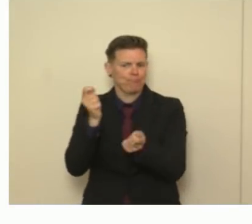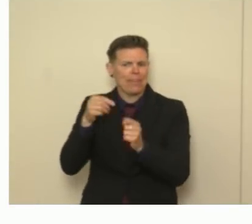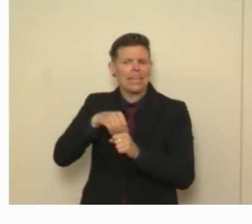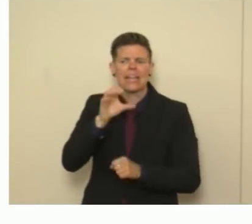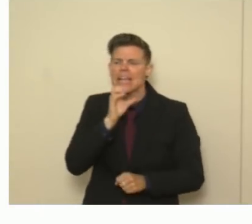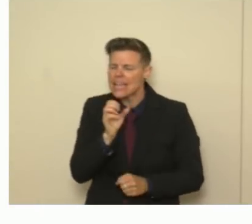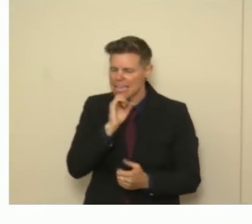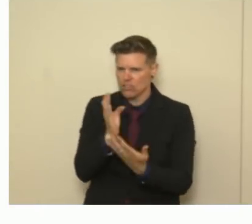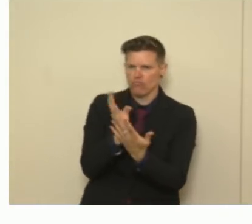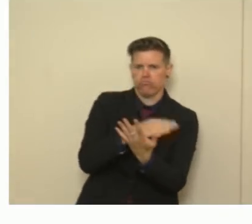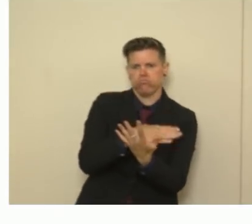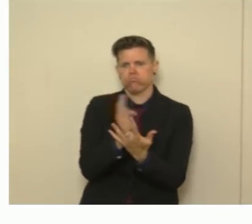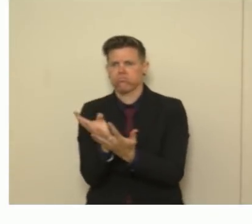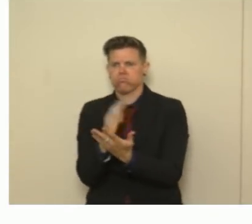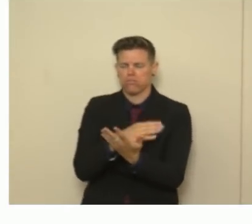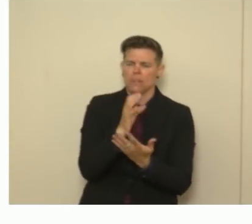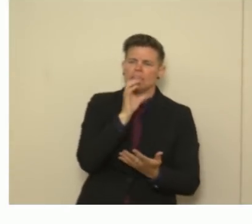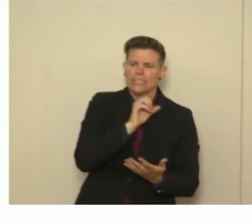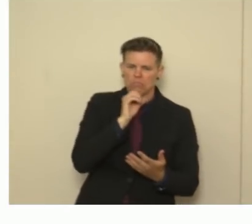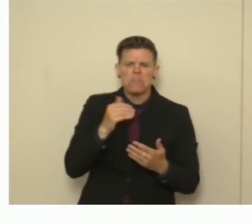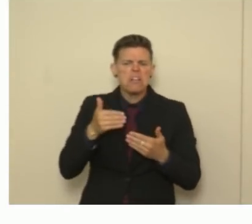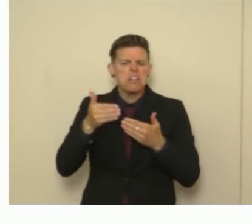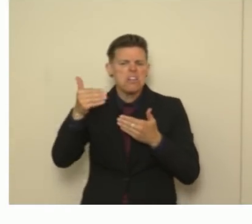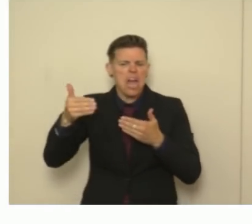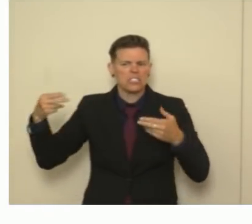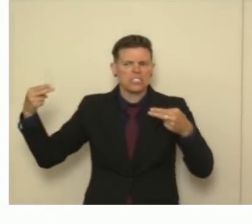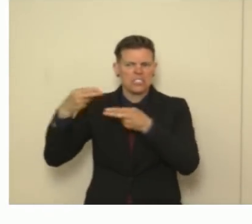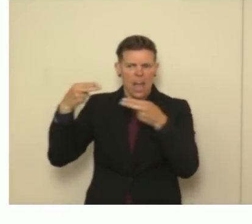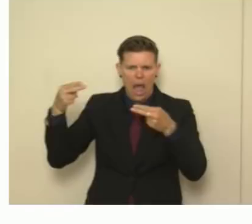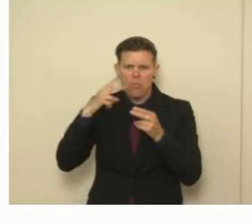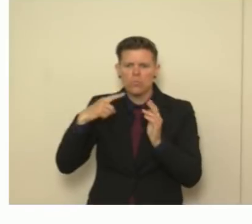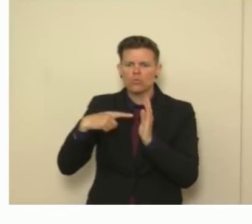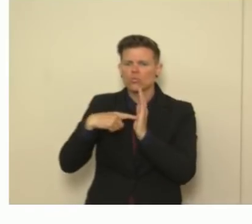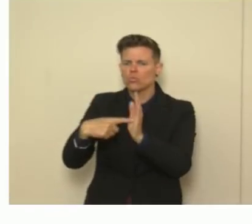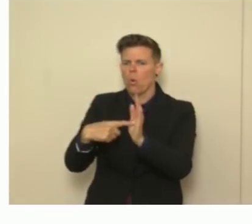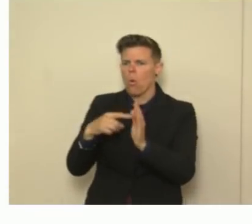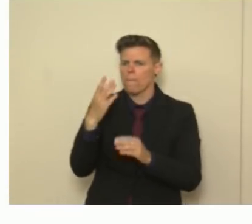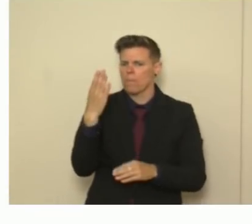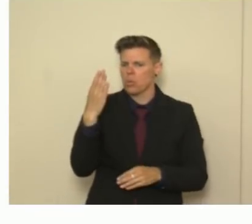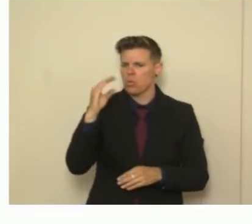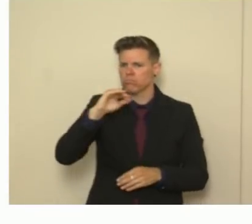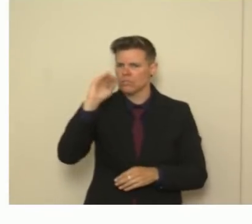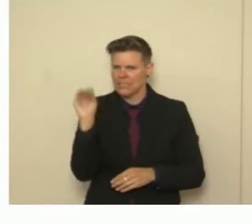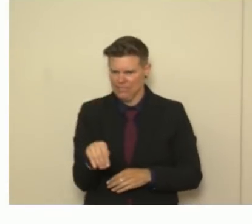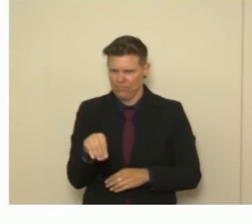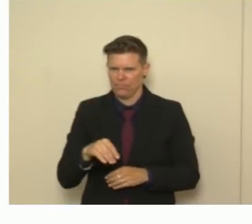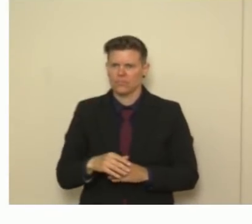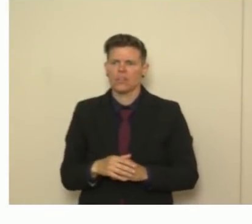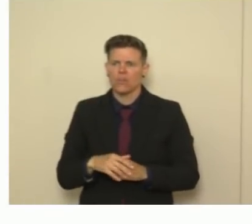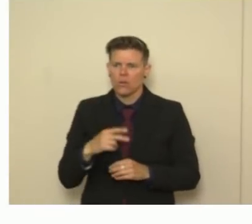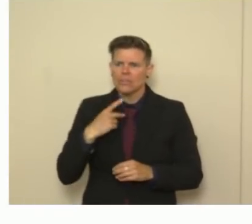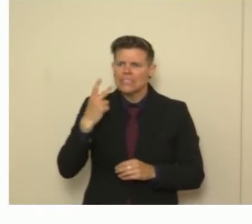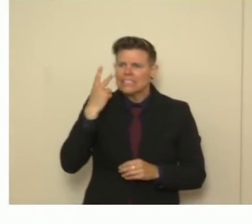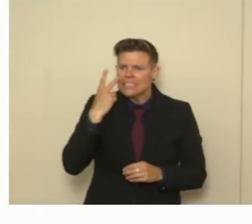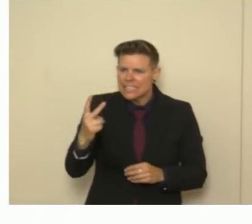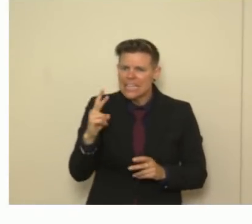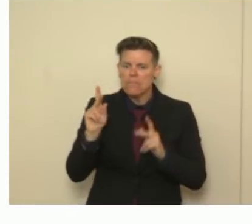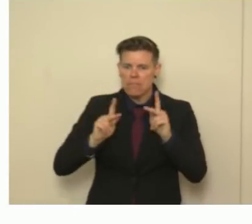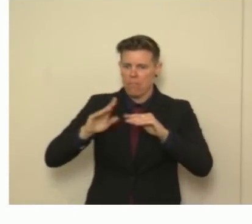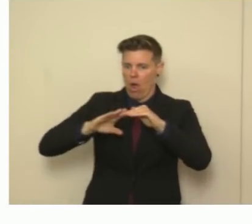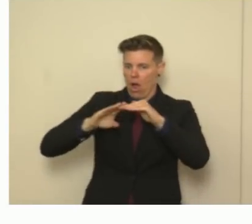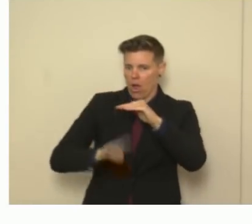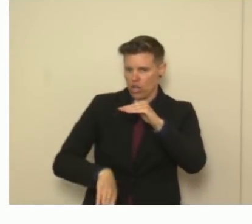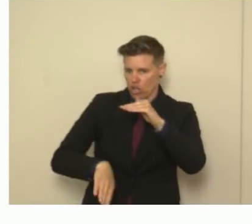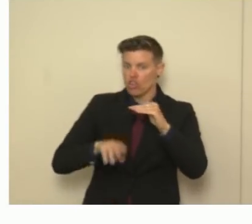depiction is the blue line is the percent of cases that we saw in people under 30, and